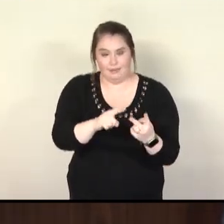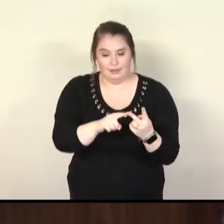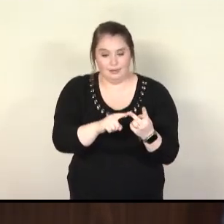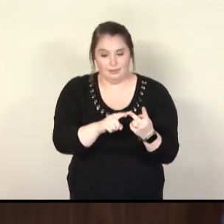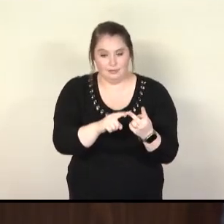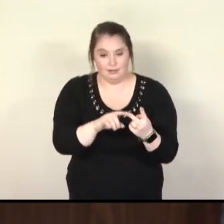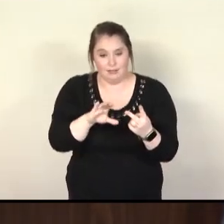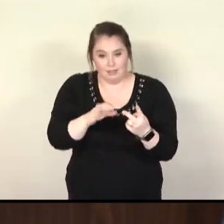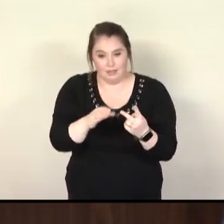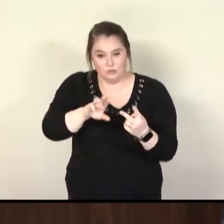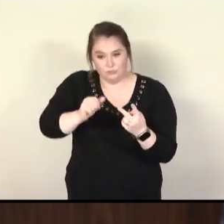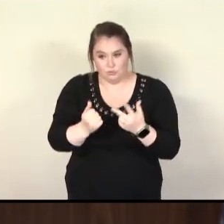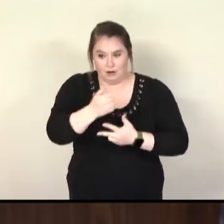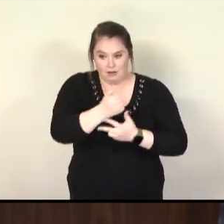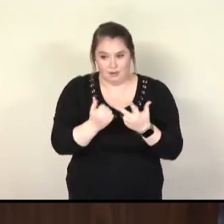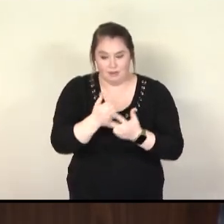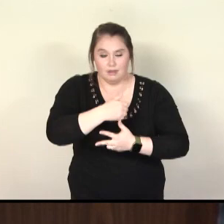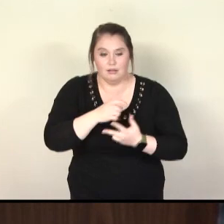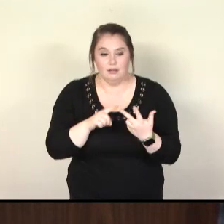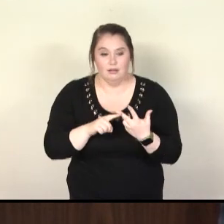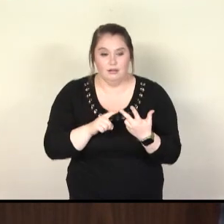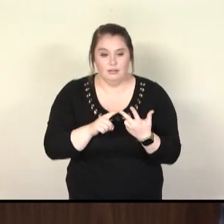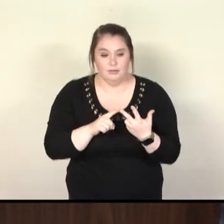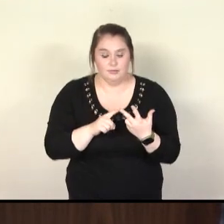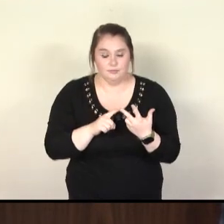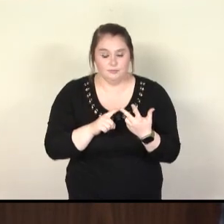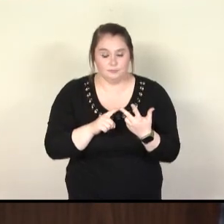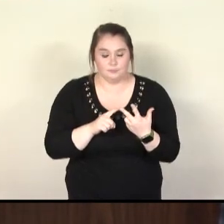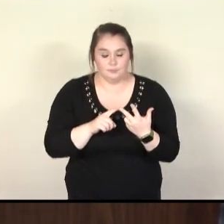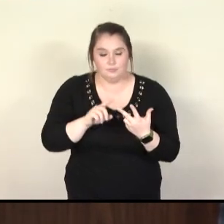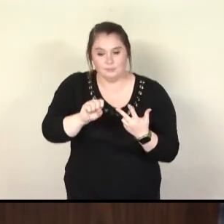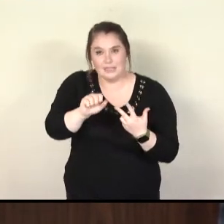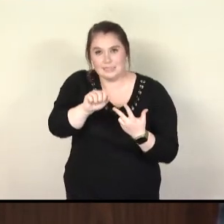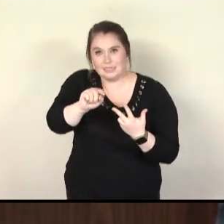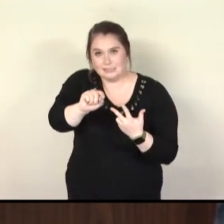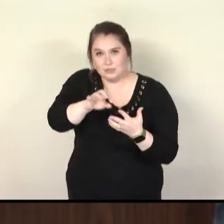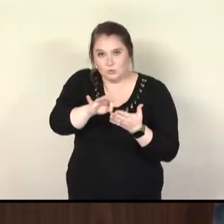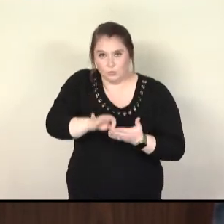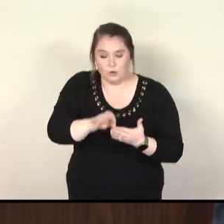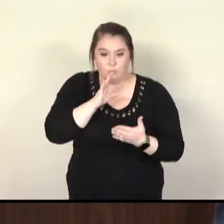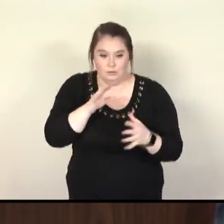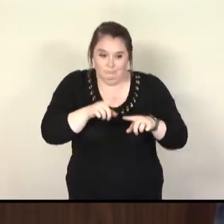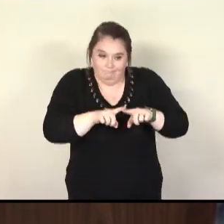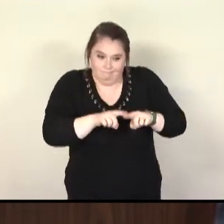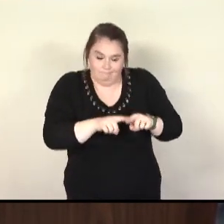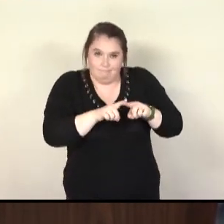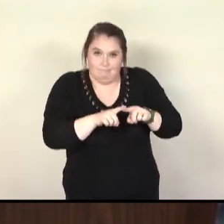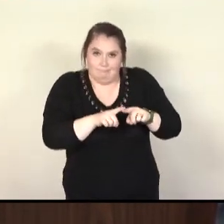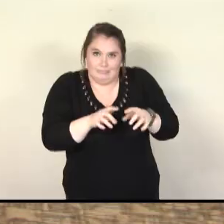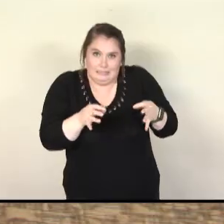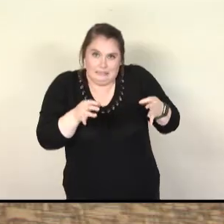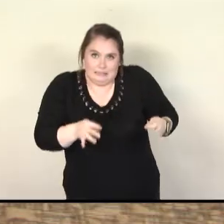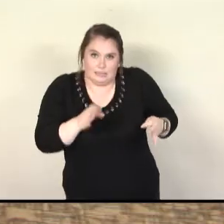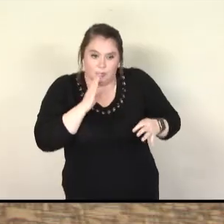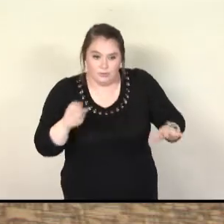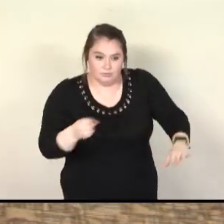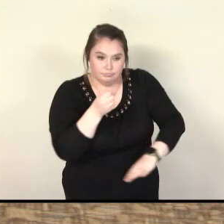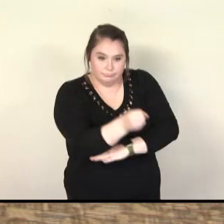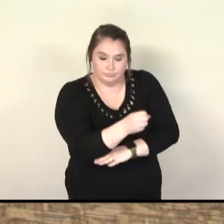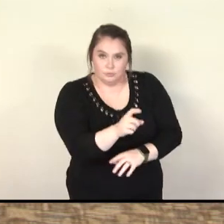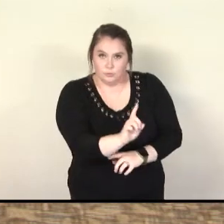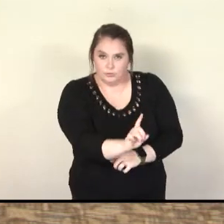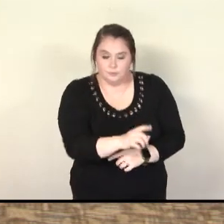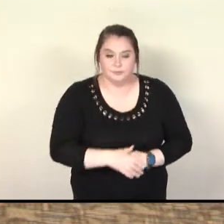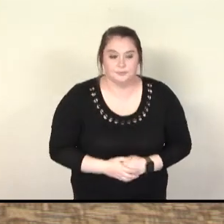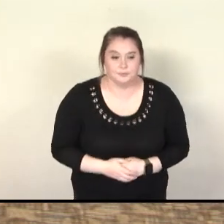and ACT score is considered. A point system determines which team they are placed on. The best team player can make is elite